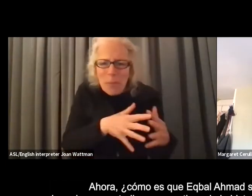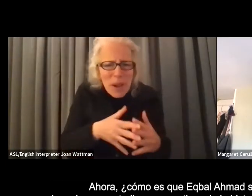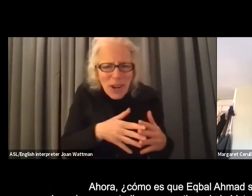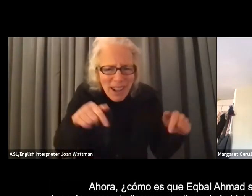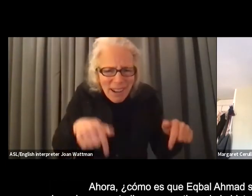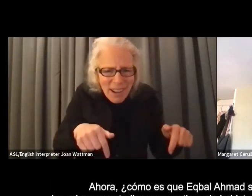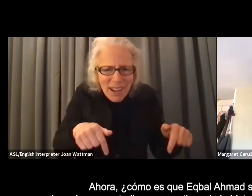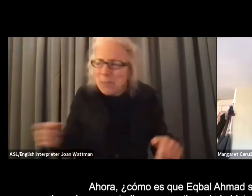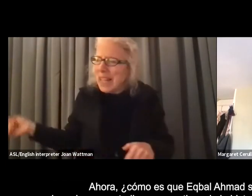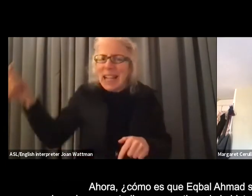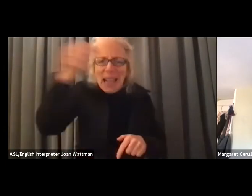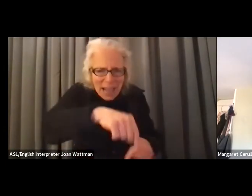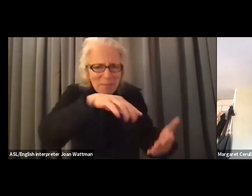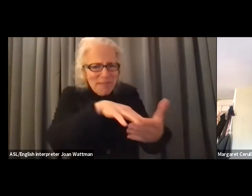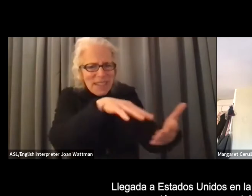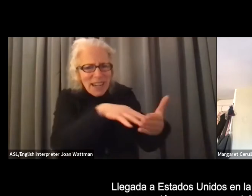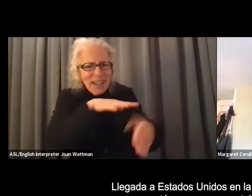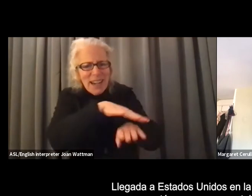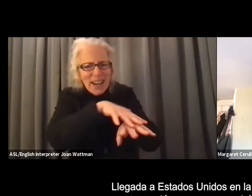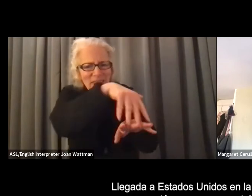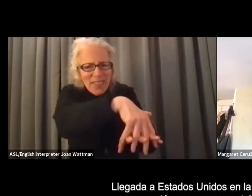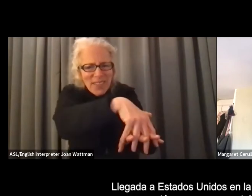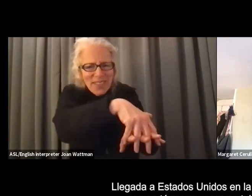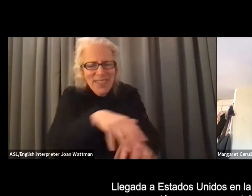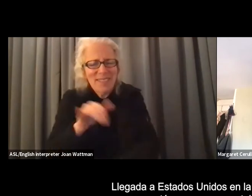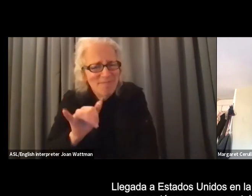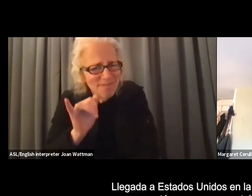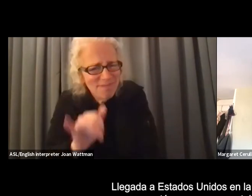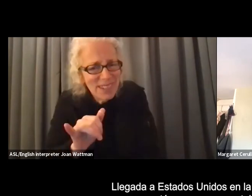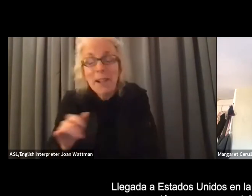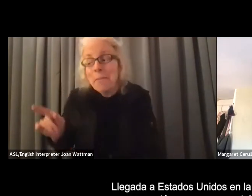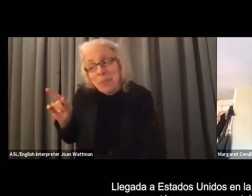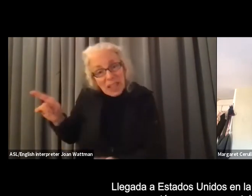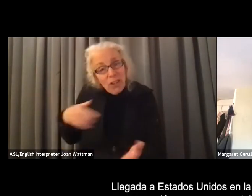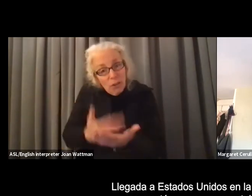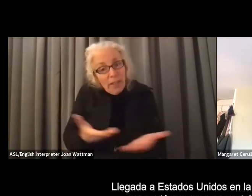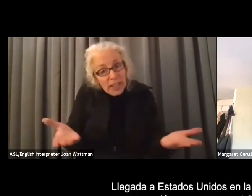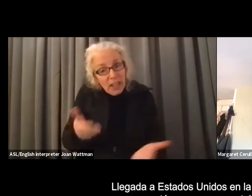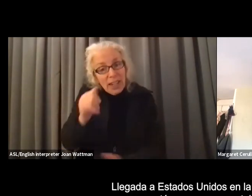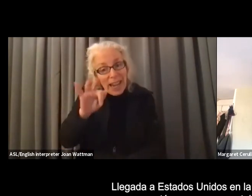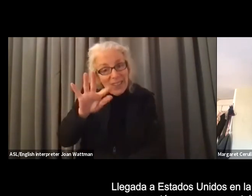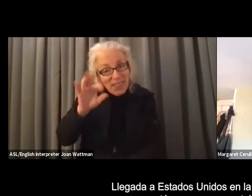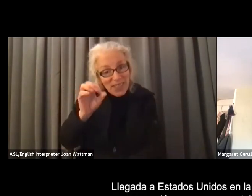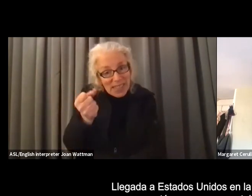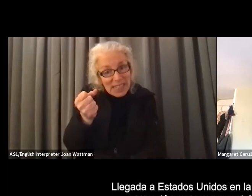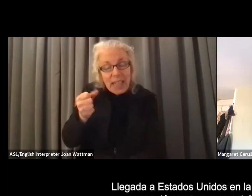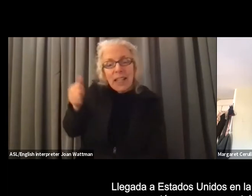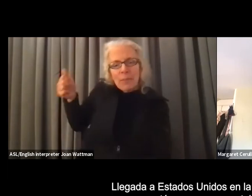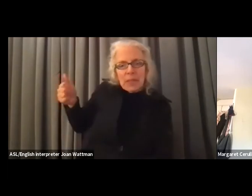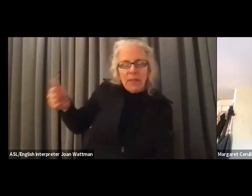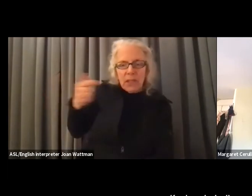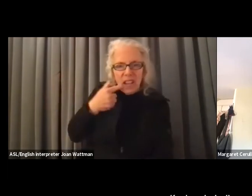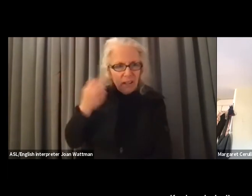Native American history? Arriving to the United States in the 1950s, he once remarked, he was